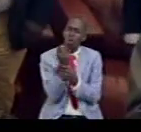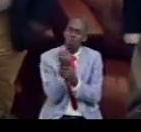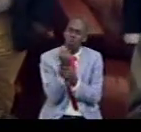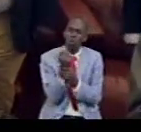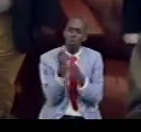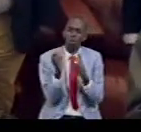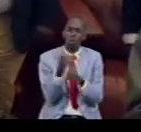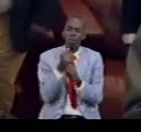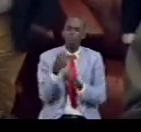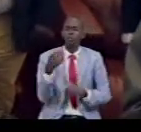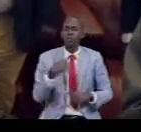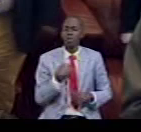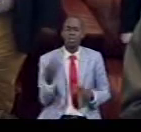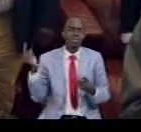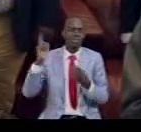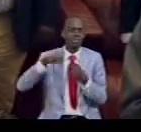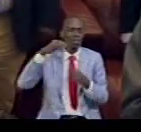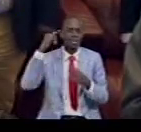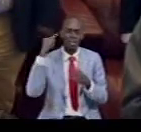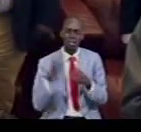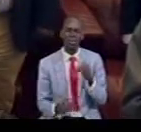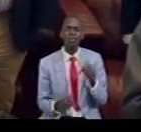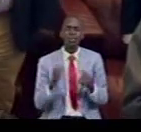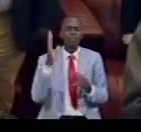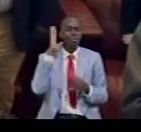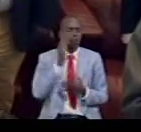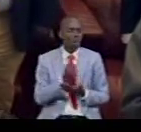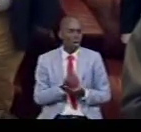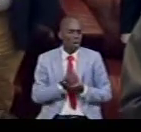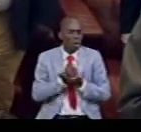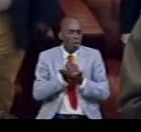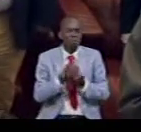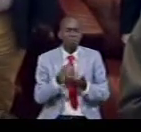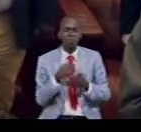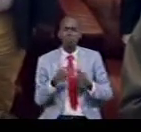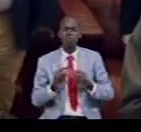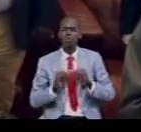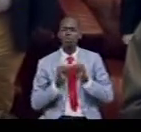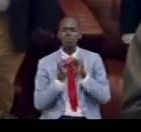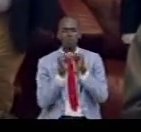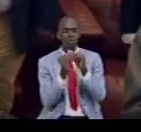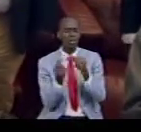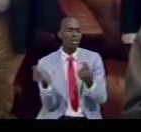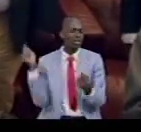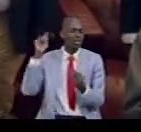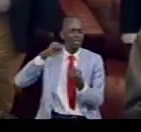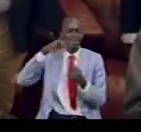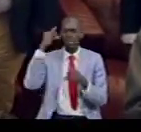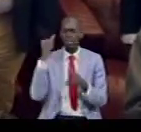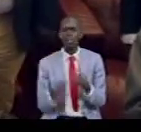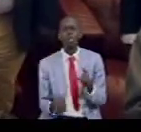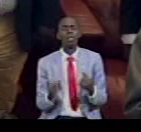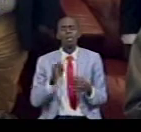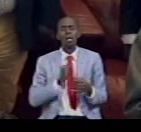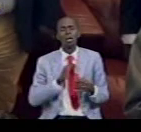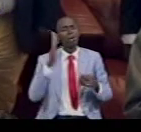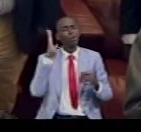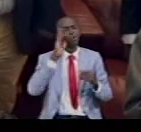faithful until the very end. I am not giving up. I am not giving up. I am not giving up. Commit yourself into the hands of